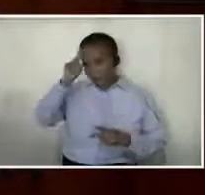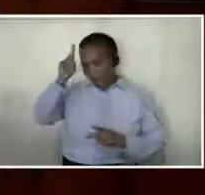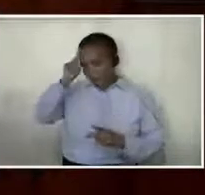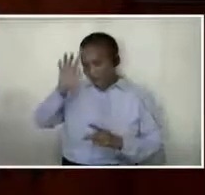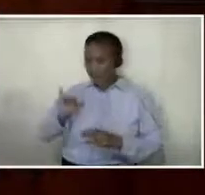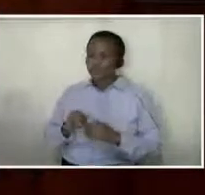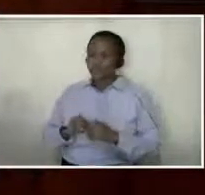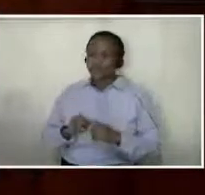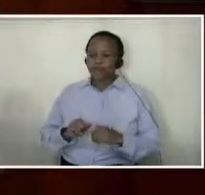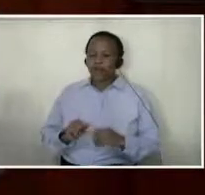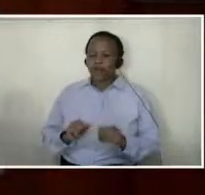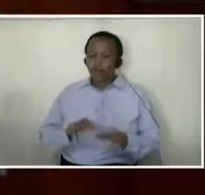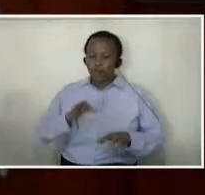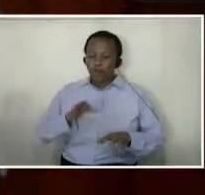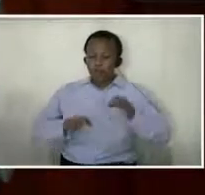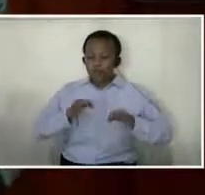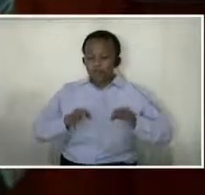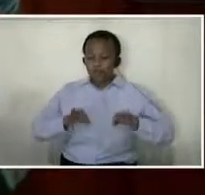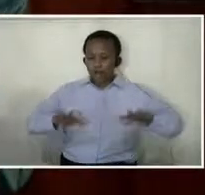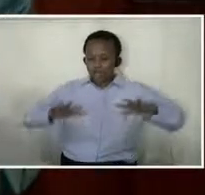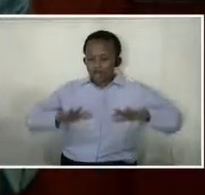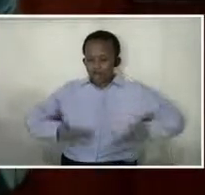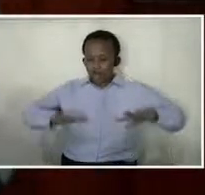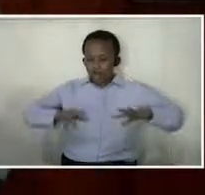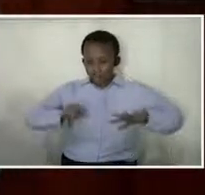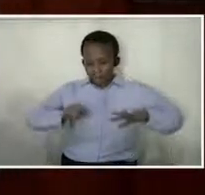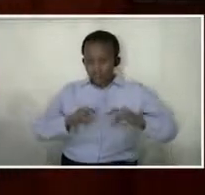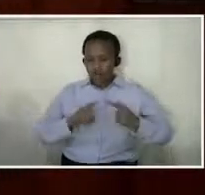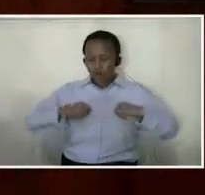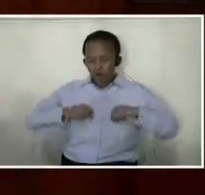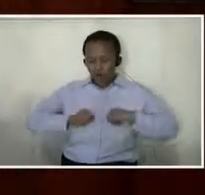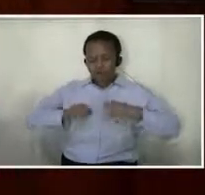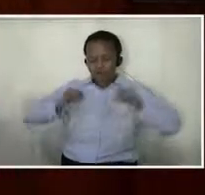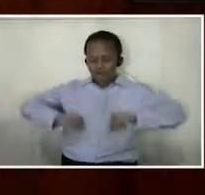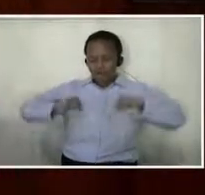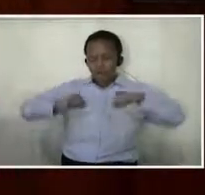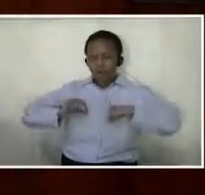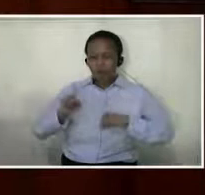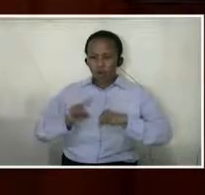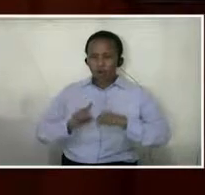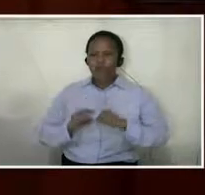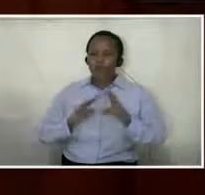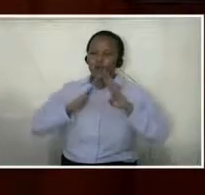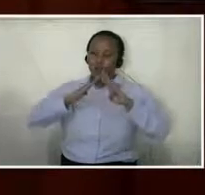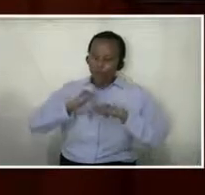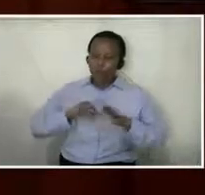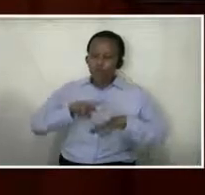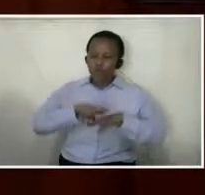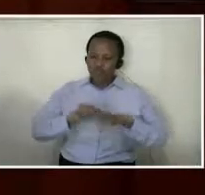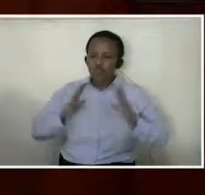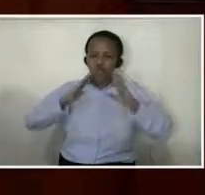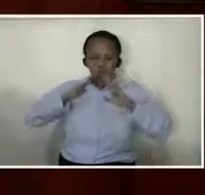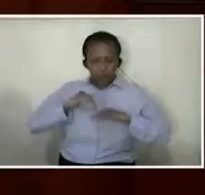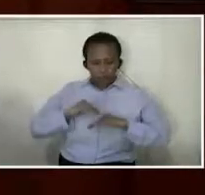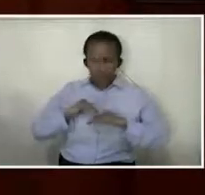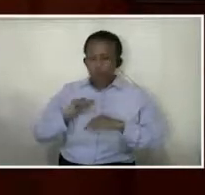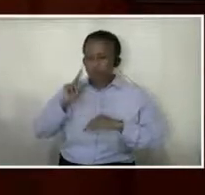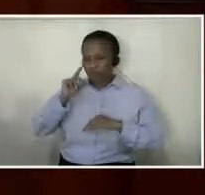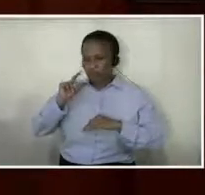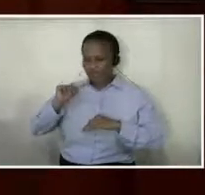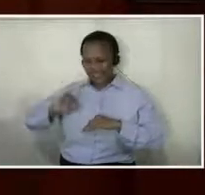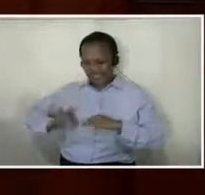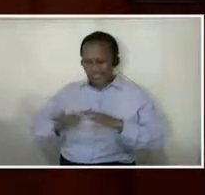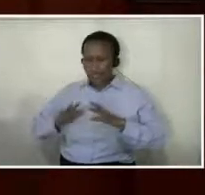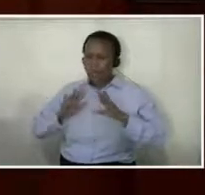the political spectrum, we agree on the creation of a non-racial, non-sexist, equal, democratic